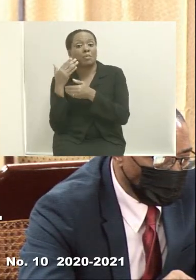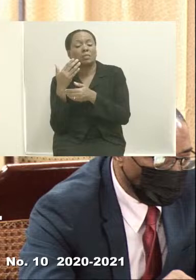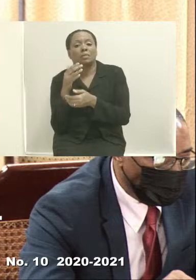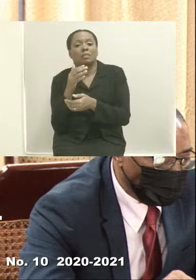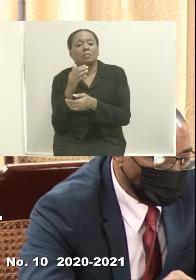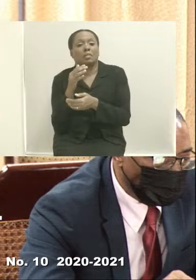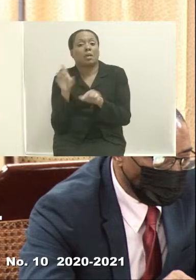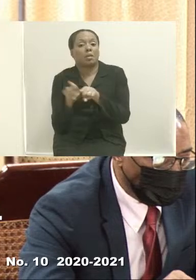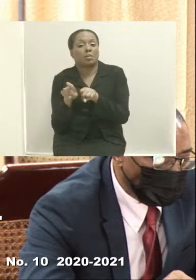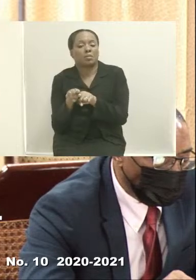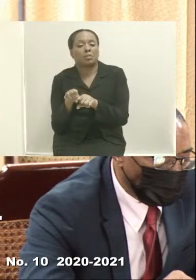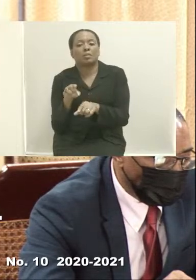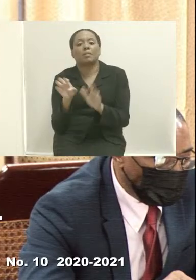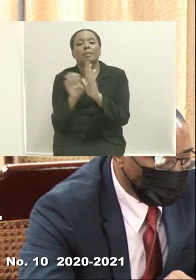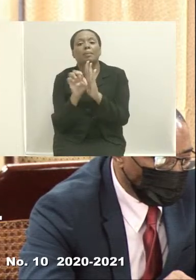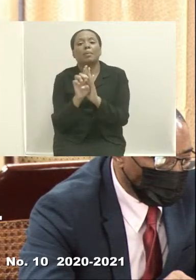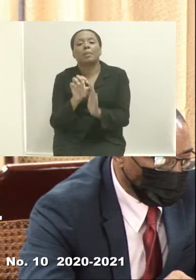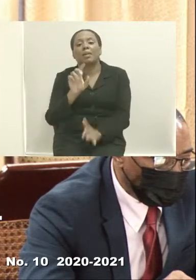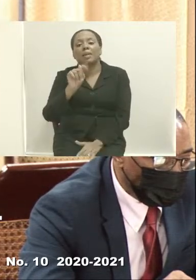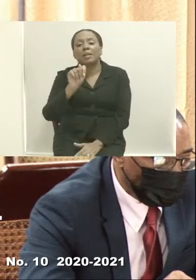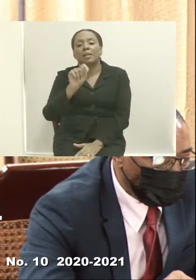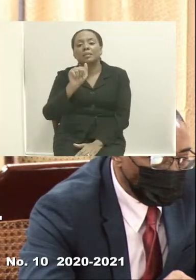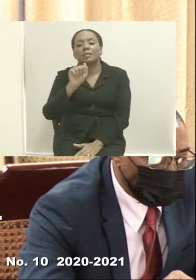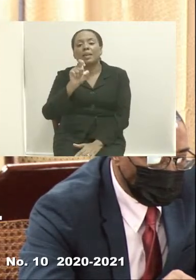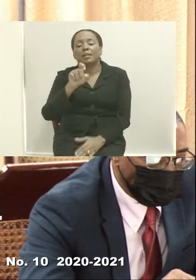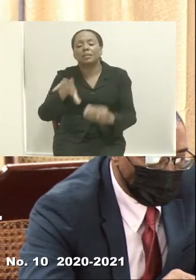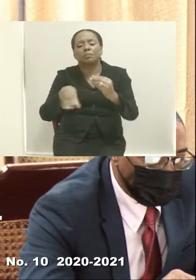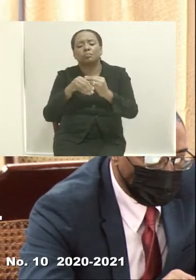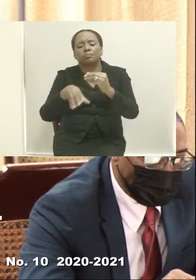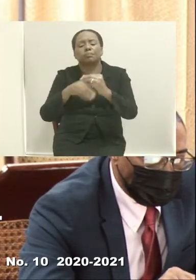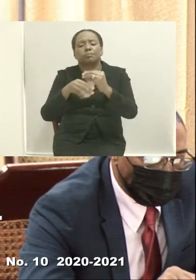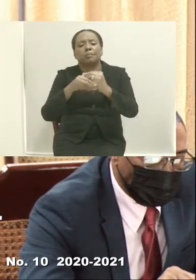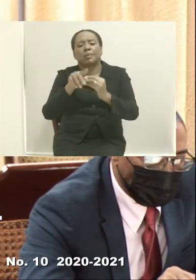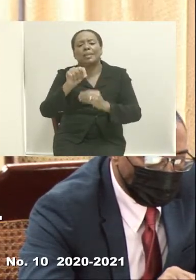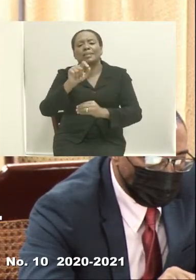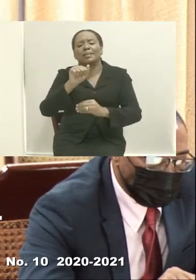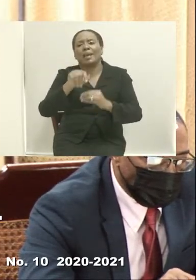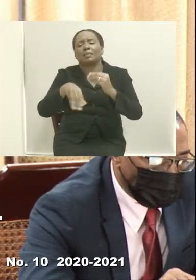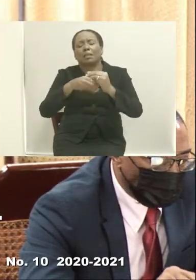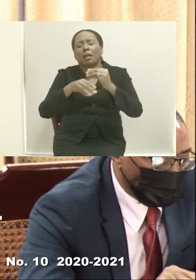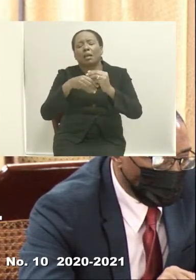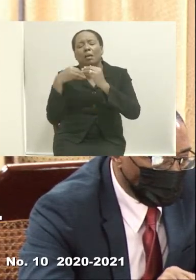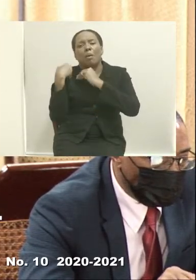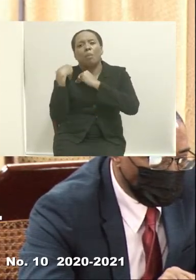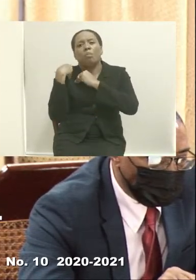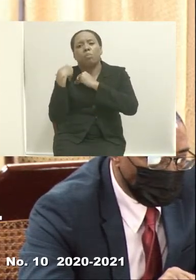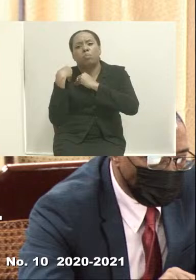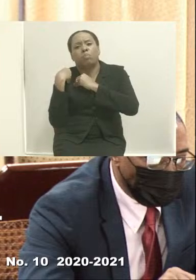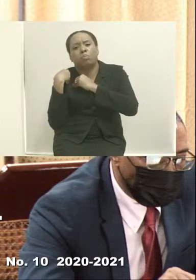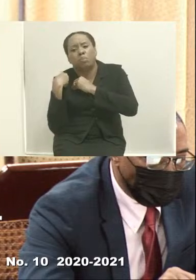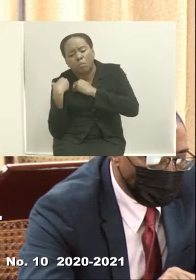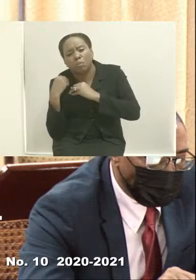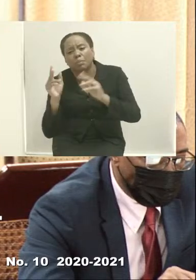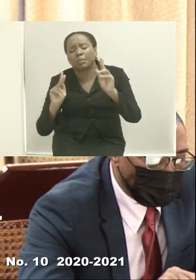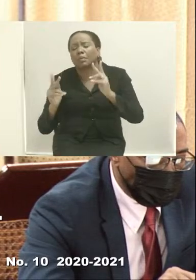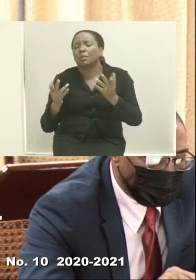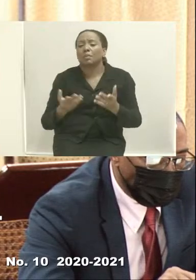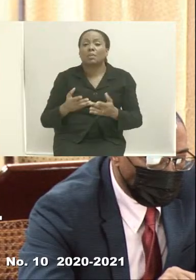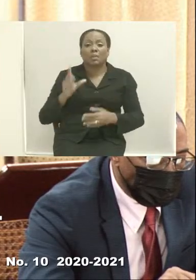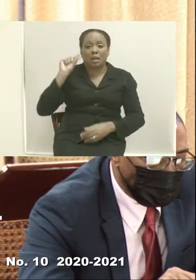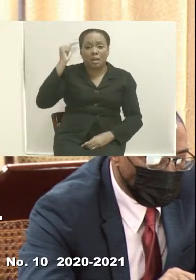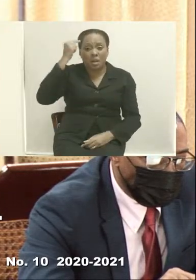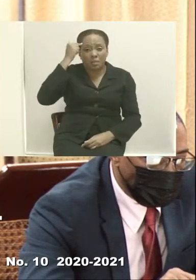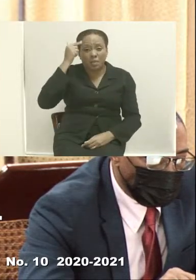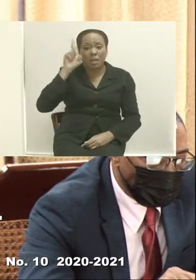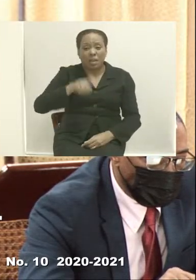levies and other imposts that are put in place by the government itself. So government is not without blame when it comes